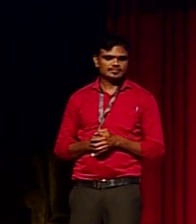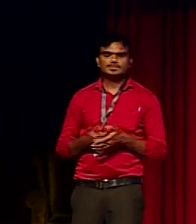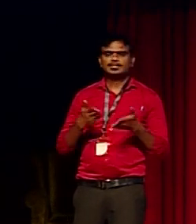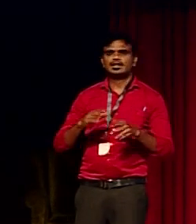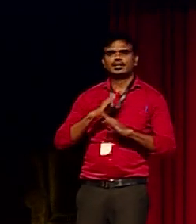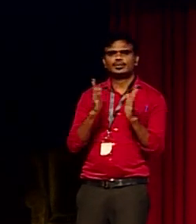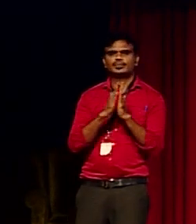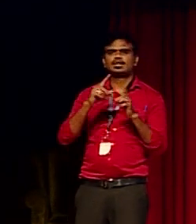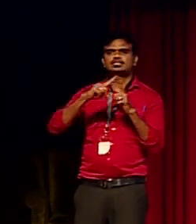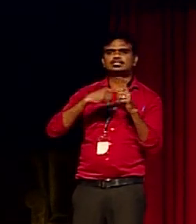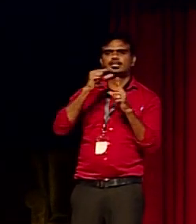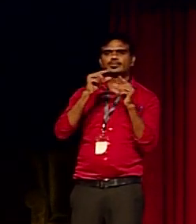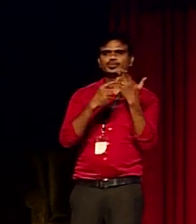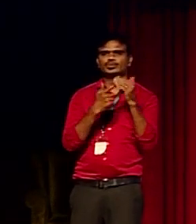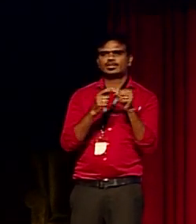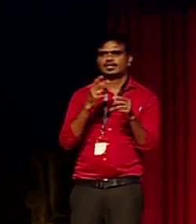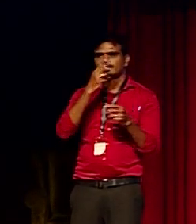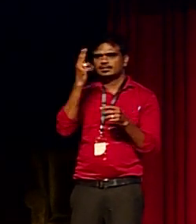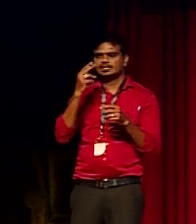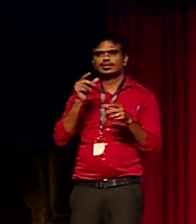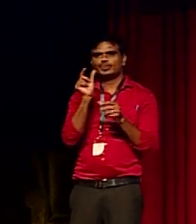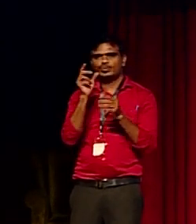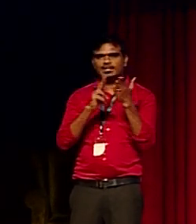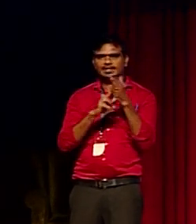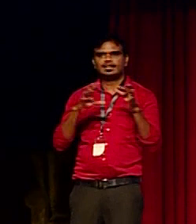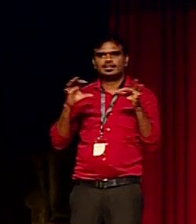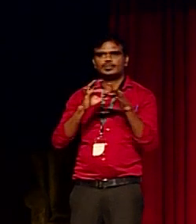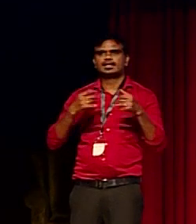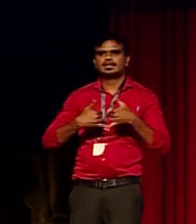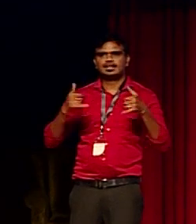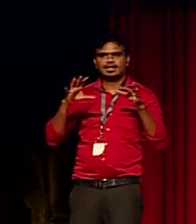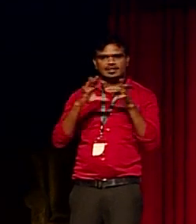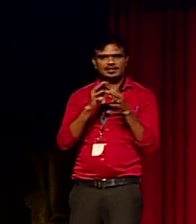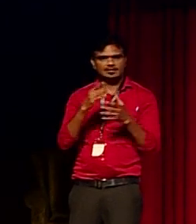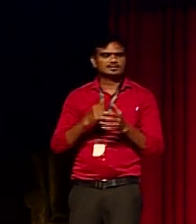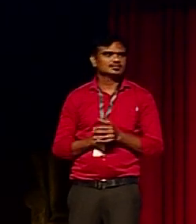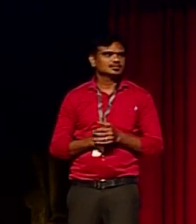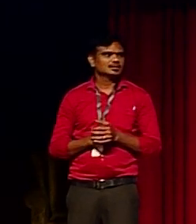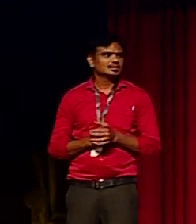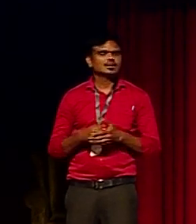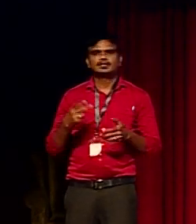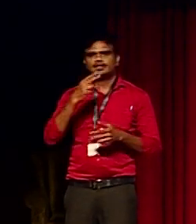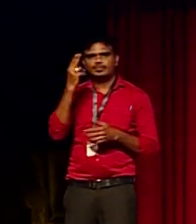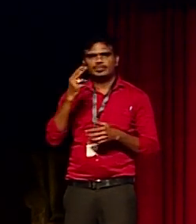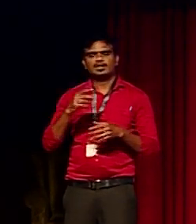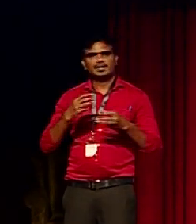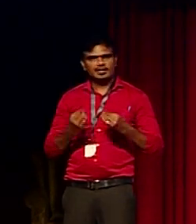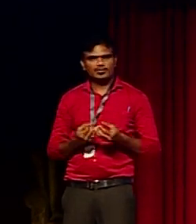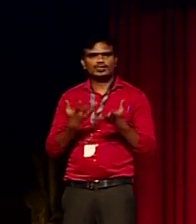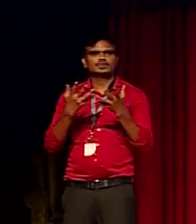Now, although the Jaipur foot was designed to meet the unique needs of Indian amputees, the designs that